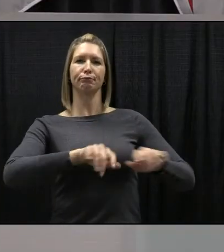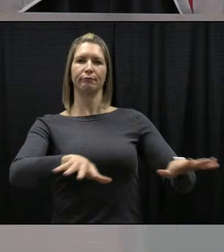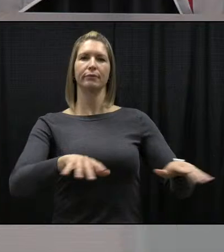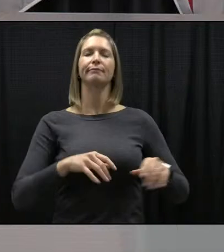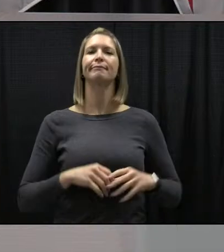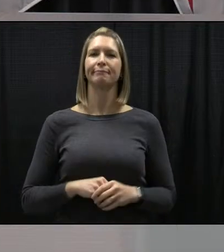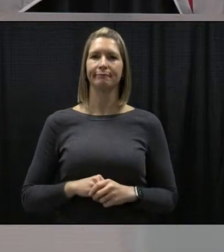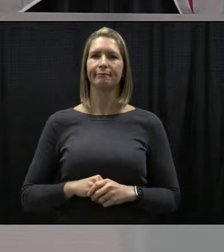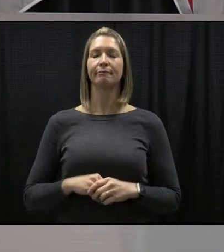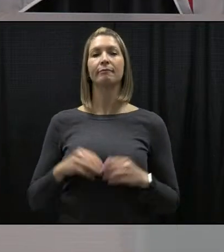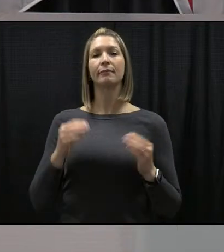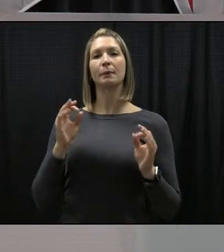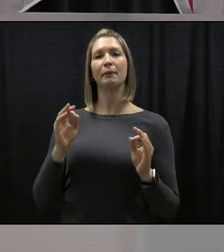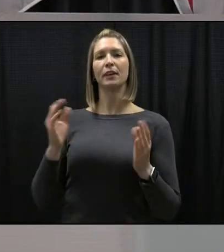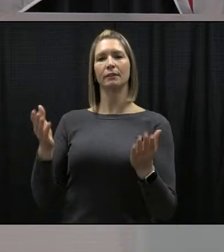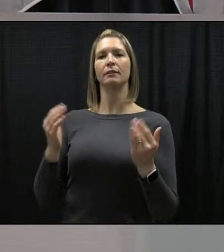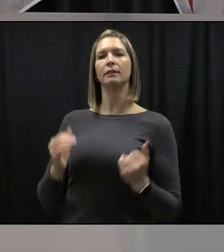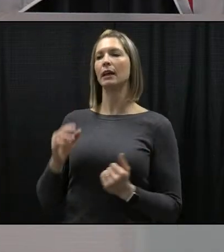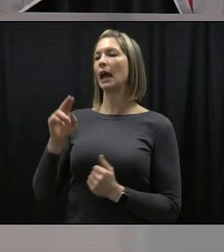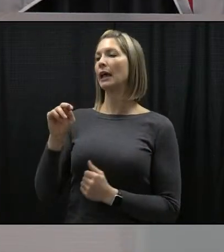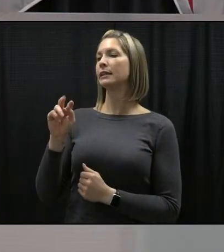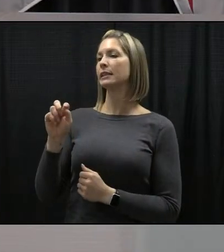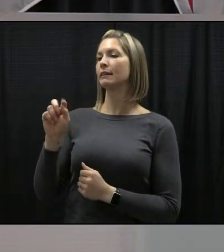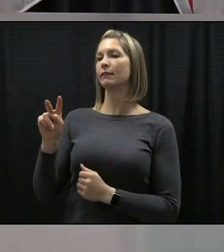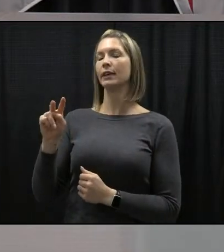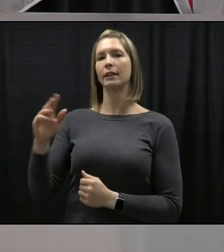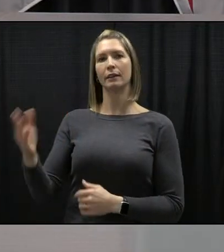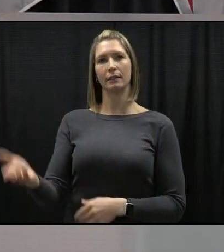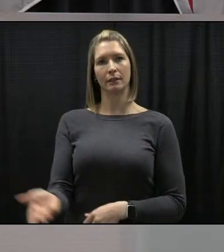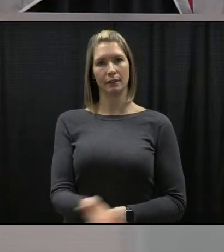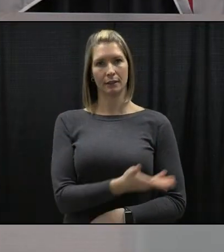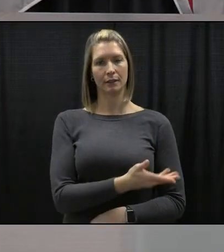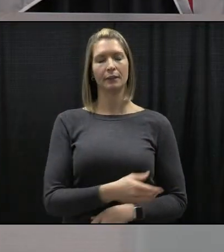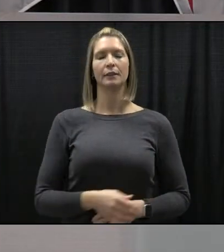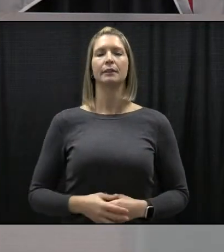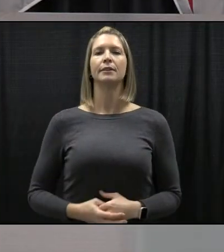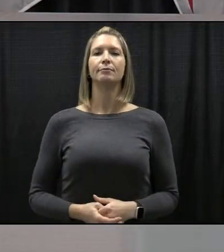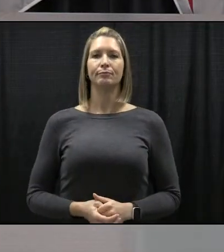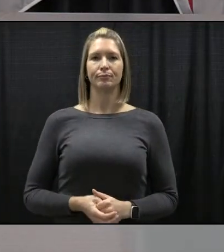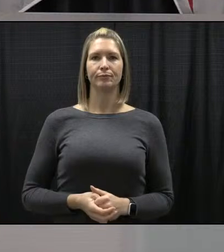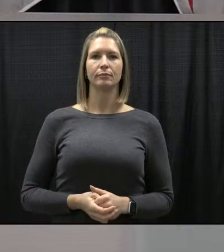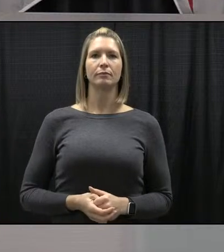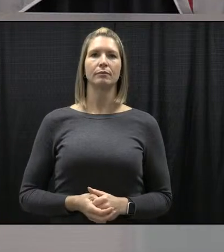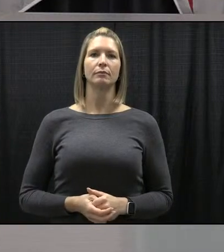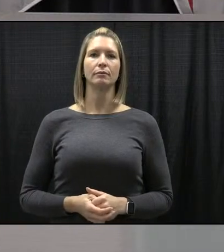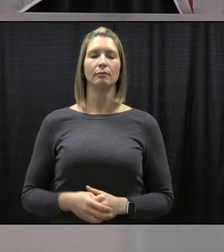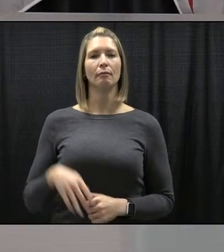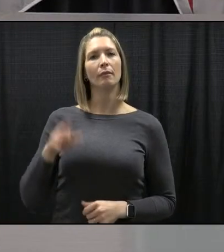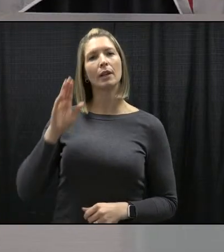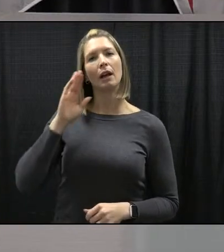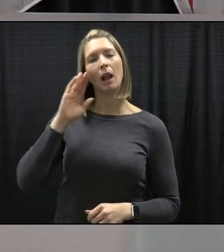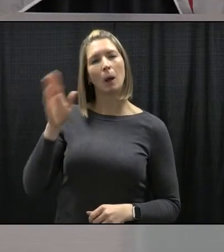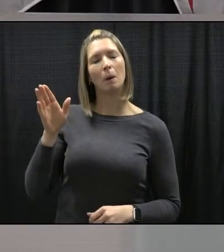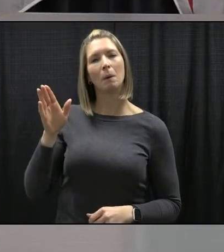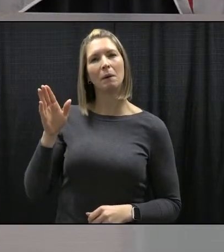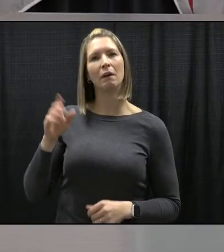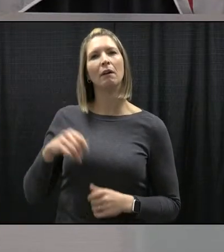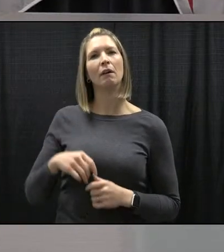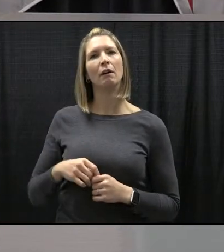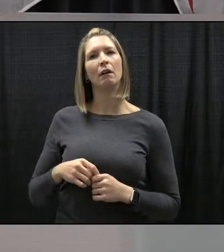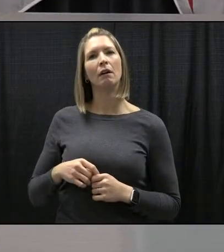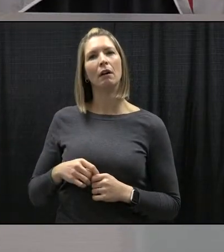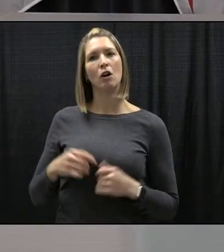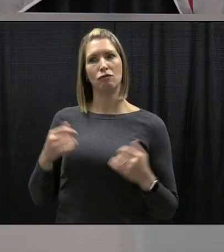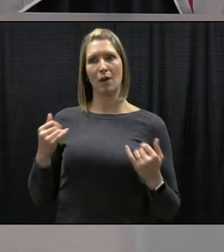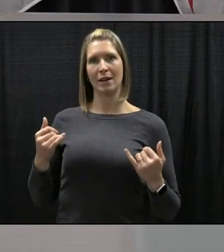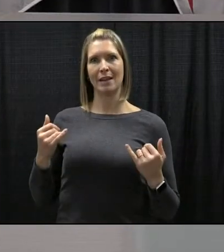Our next questions are from Jody Cook with NTV. Please go ahead and make your way to the mic. Hi. So, approaching our